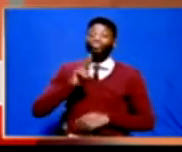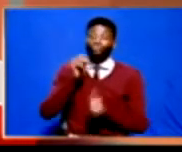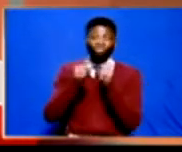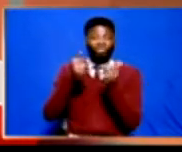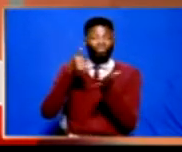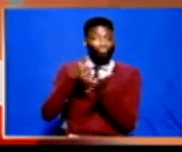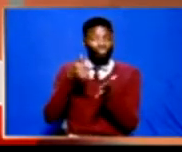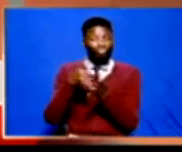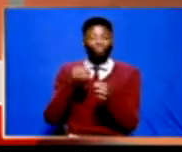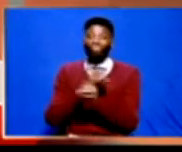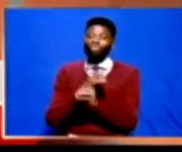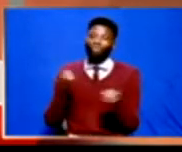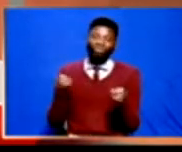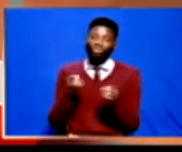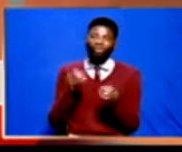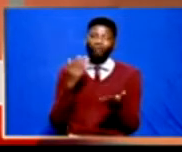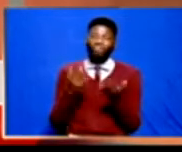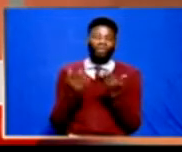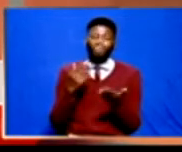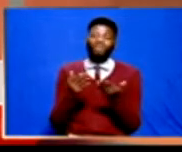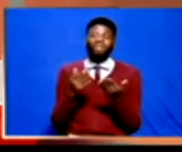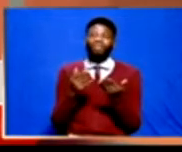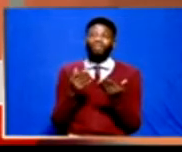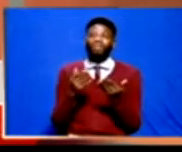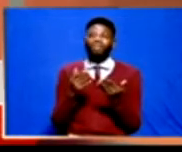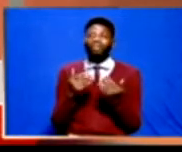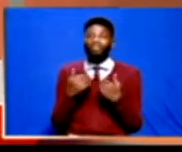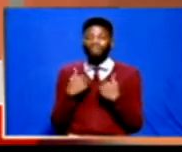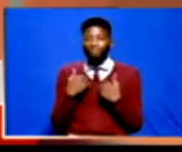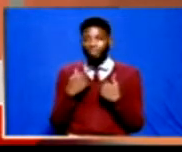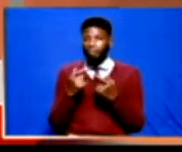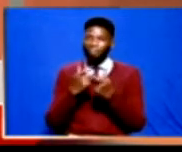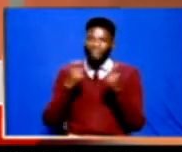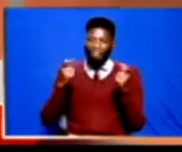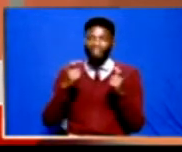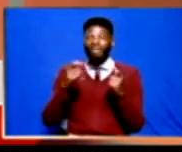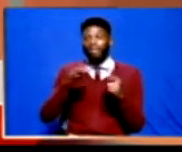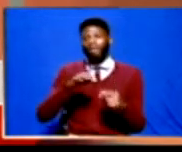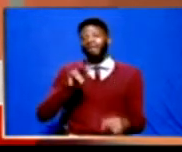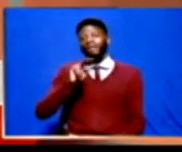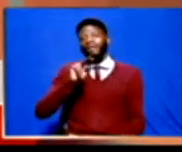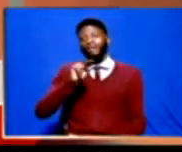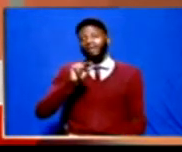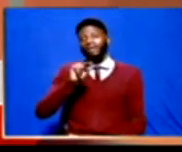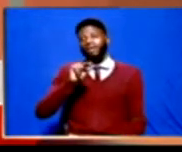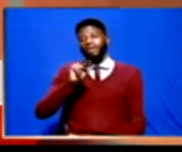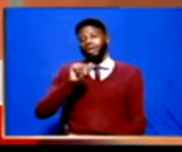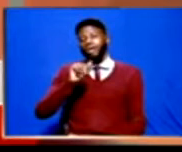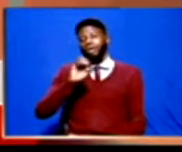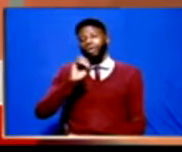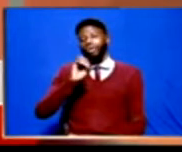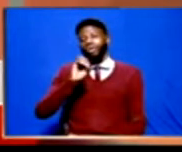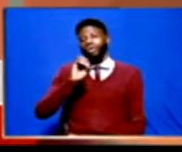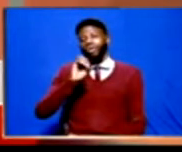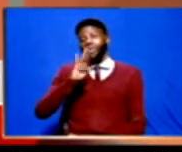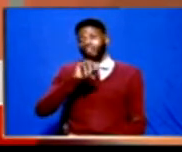element of rare earth elements. We have one of the largest deposits of niobium in the whole in the